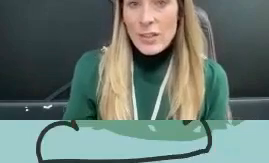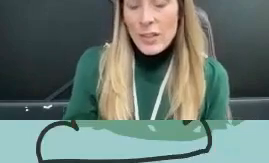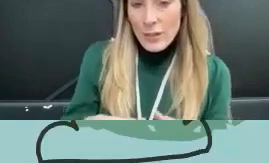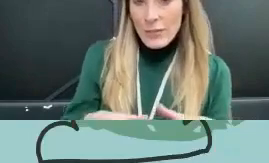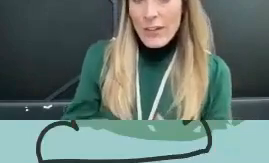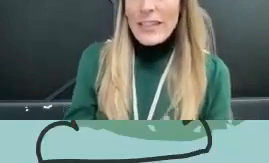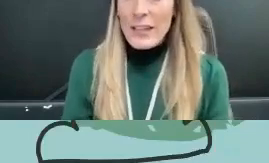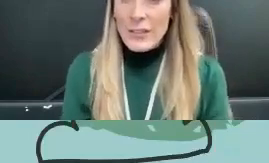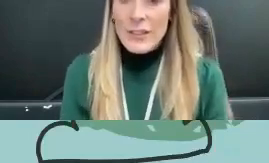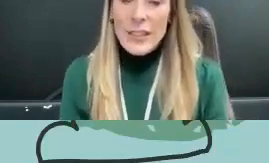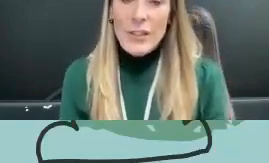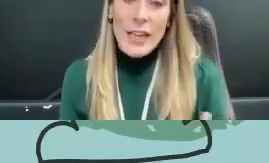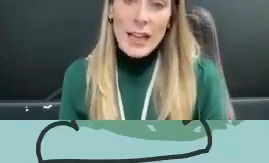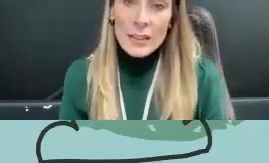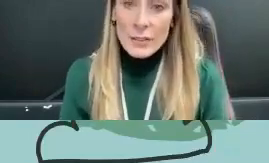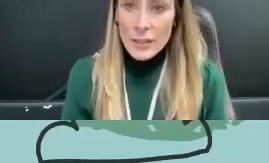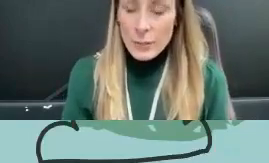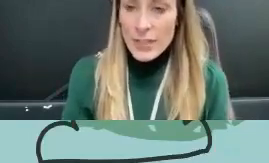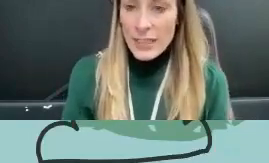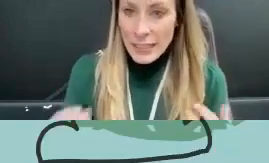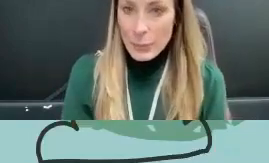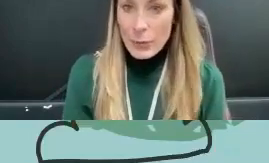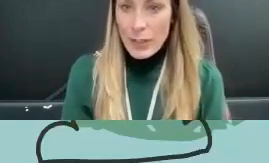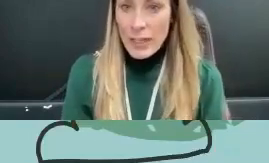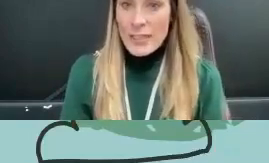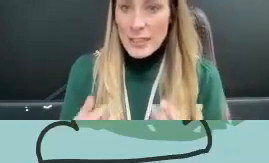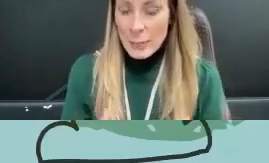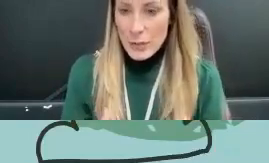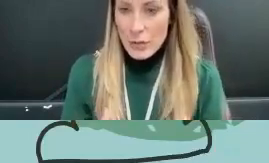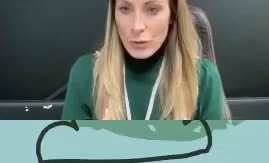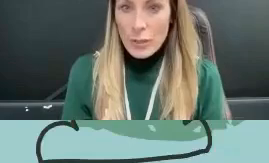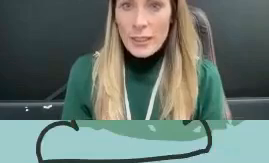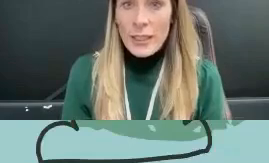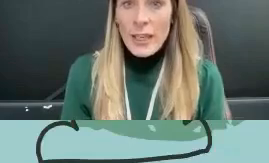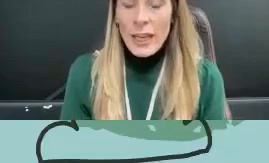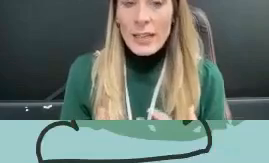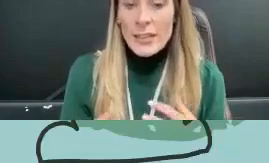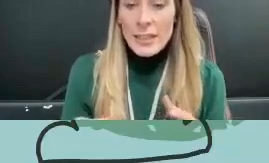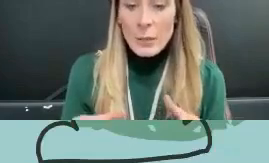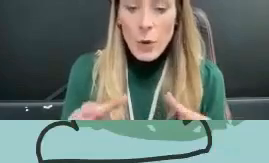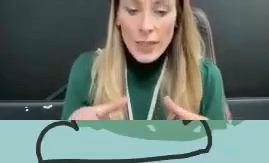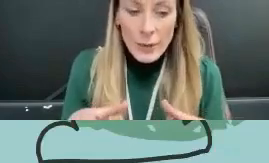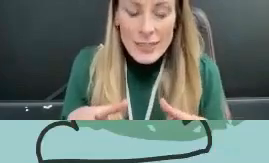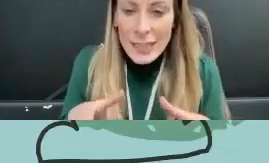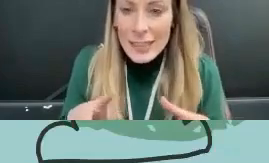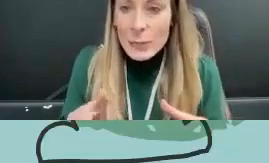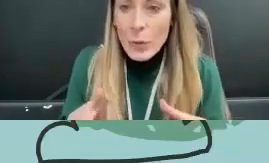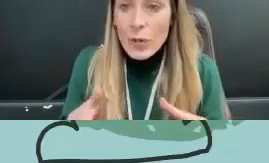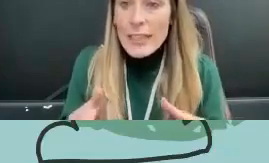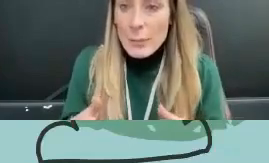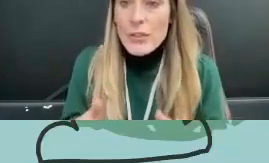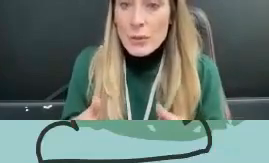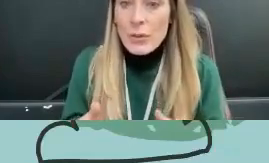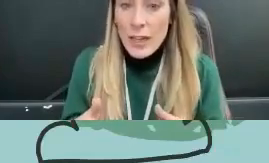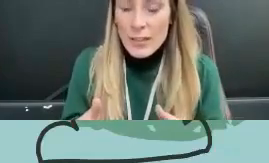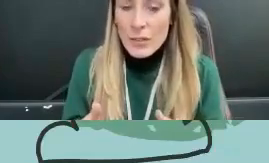sell. So they're very clever. They create algorithms to keep you online, to keep you scrolling, and they work out exactly